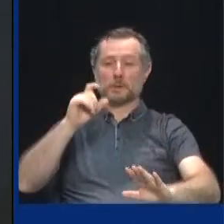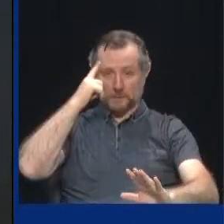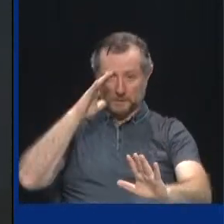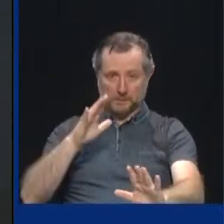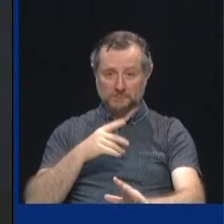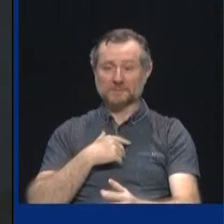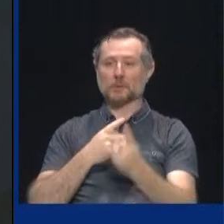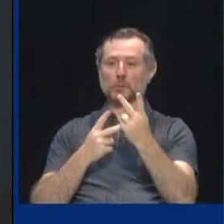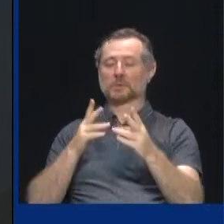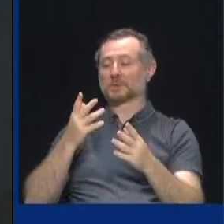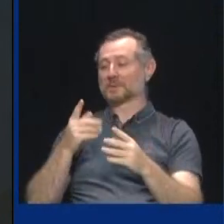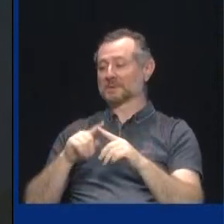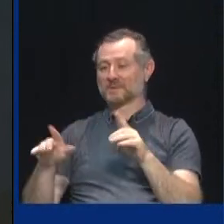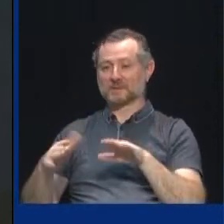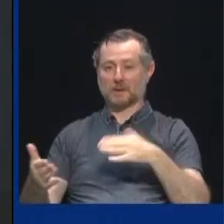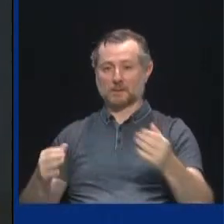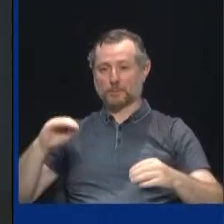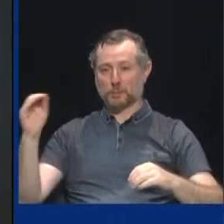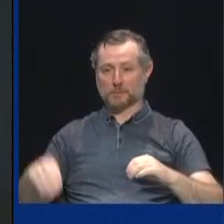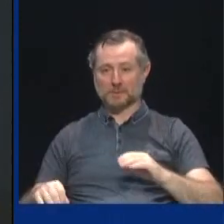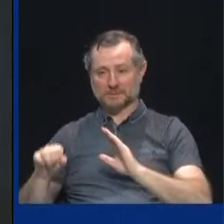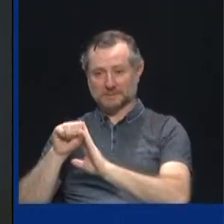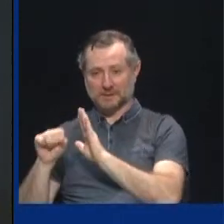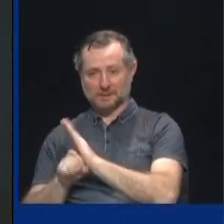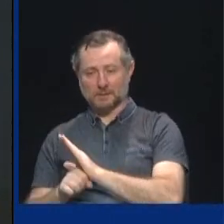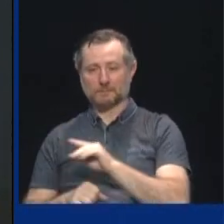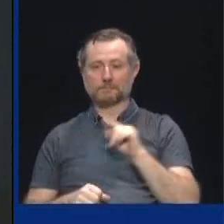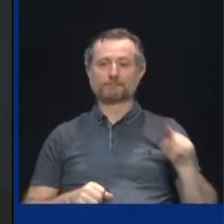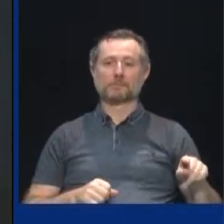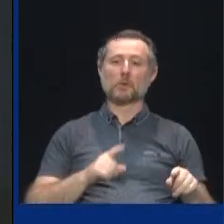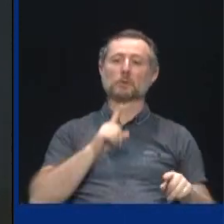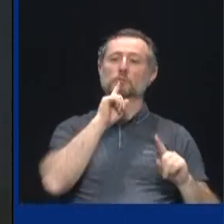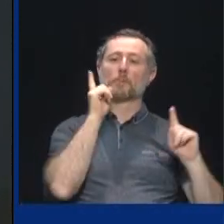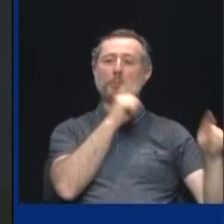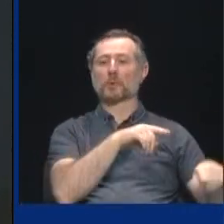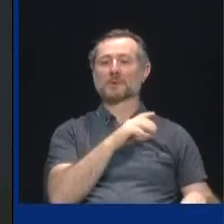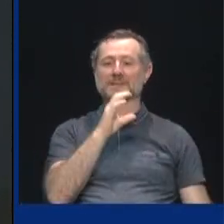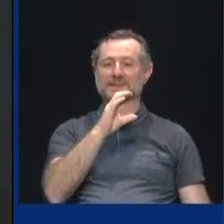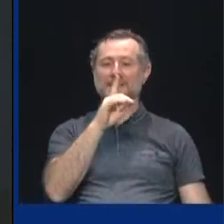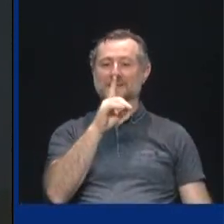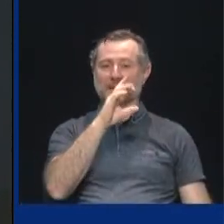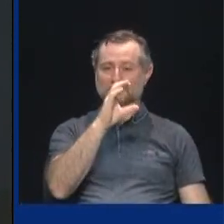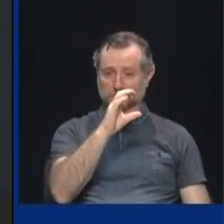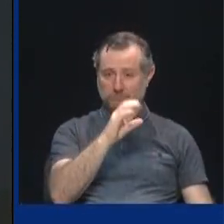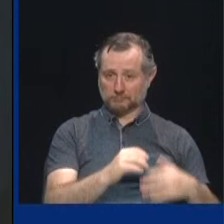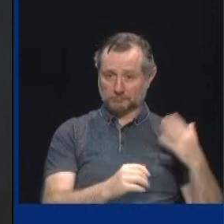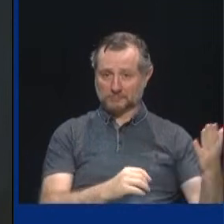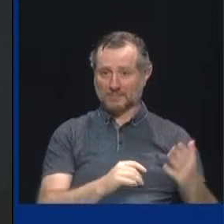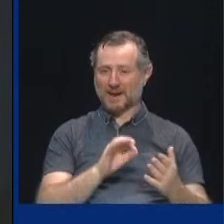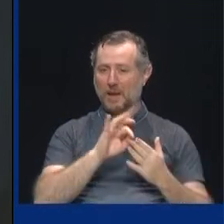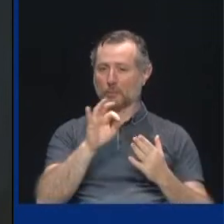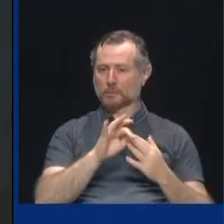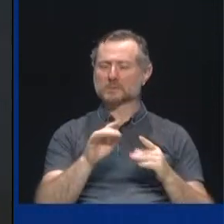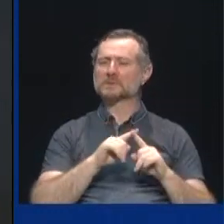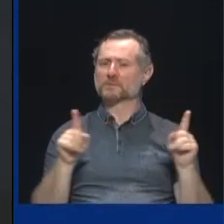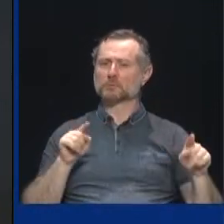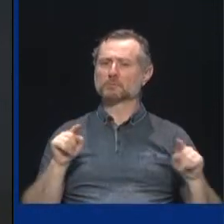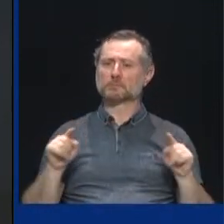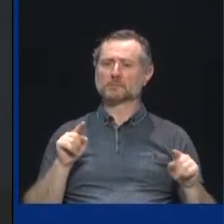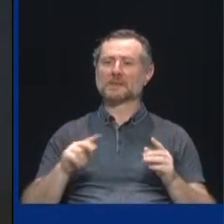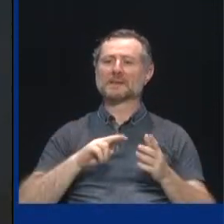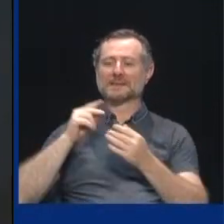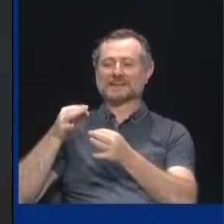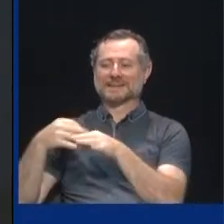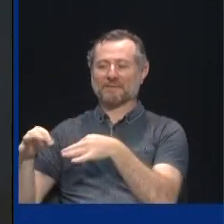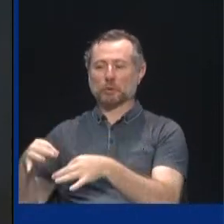we report to the CDC, which counts the death toll differently. There are two different definitions. CDC,